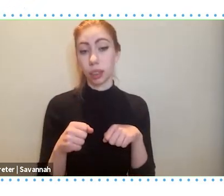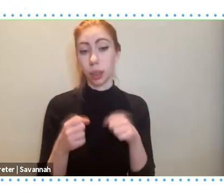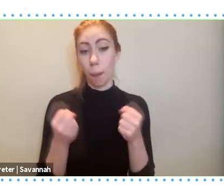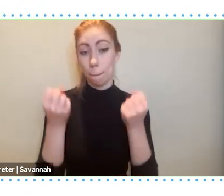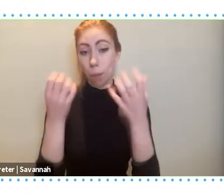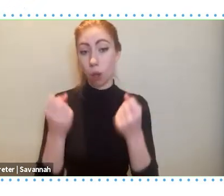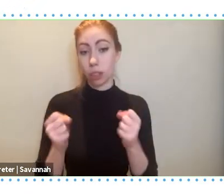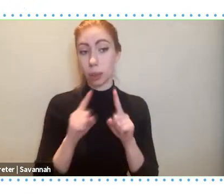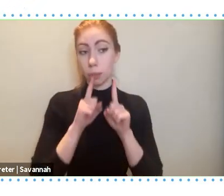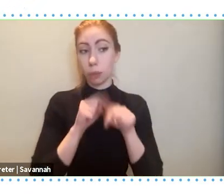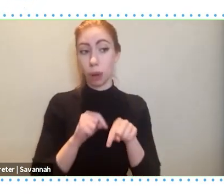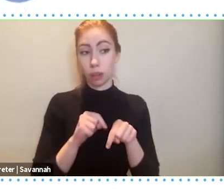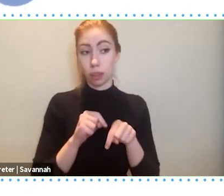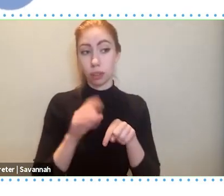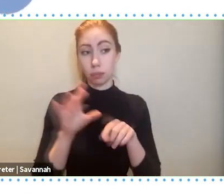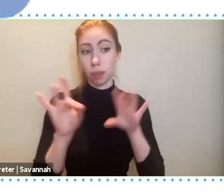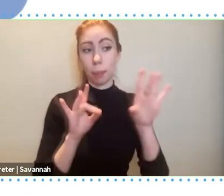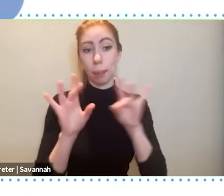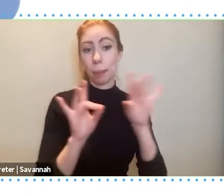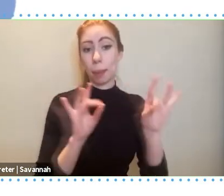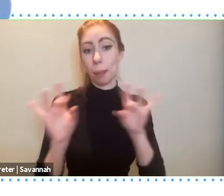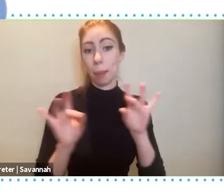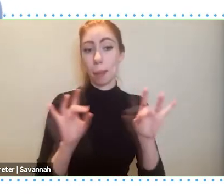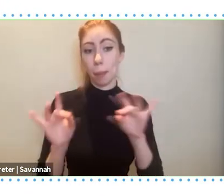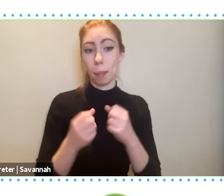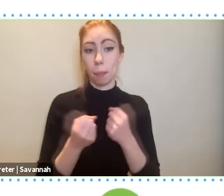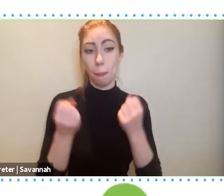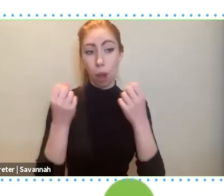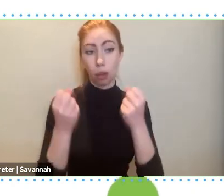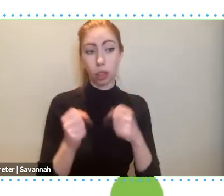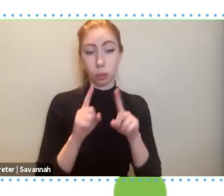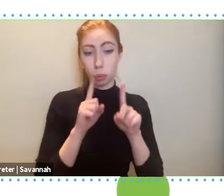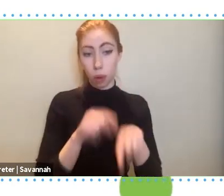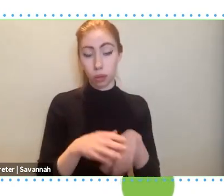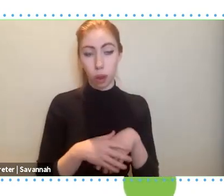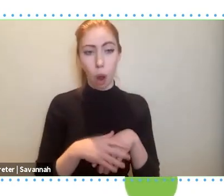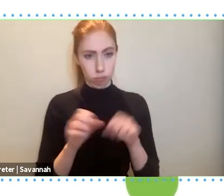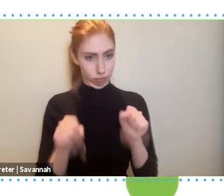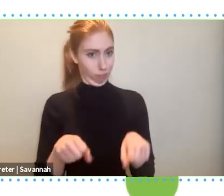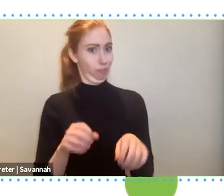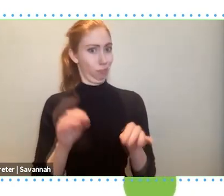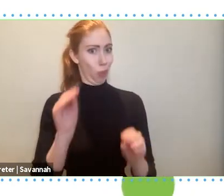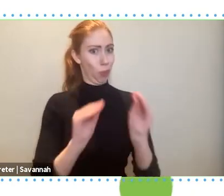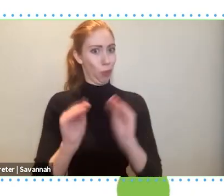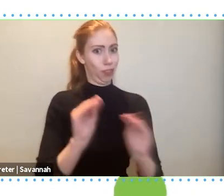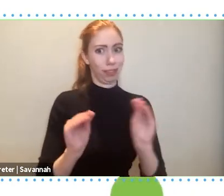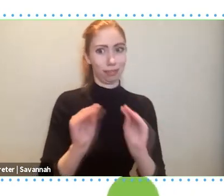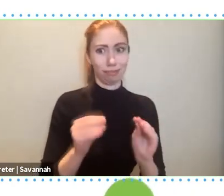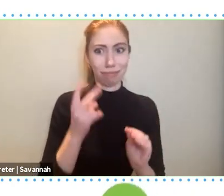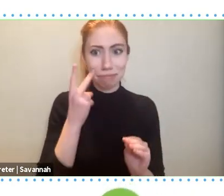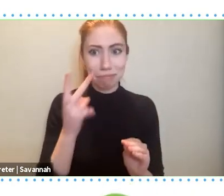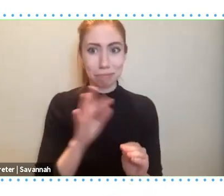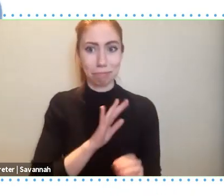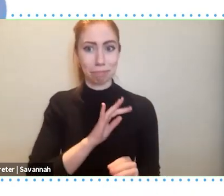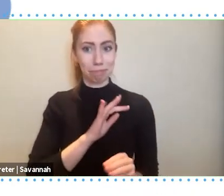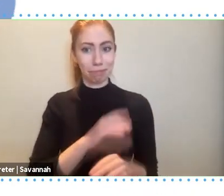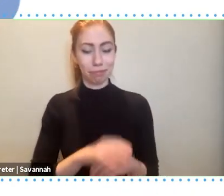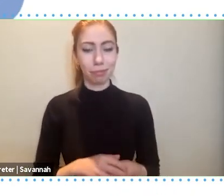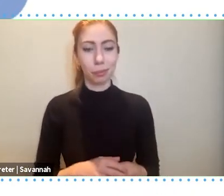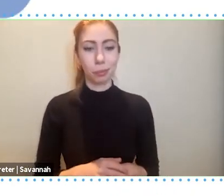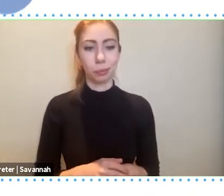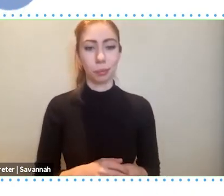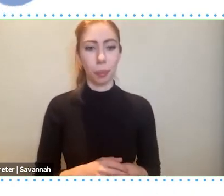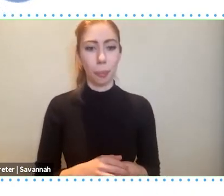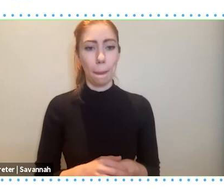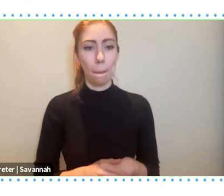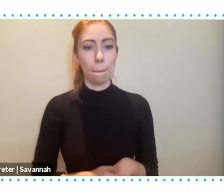might have served several roles. Oh, there we go. It's moving around. So artists, board members, leaders of